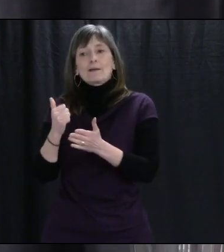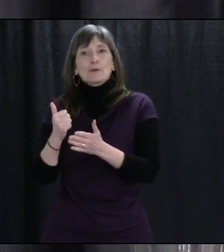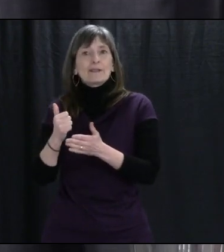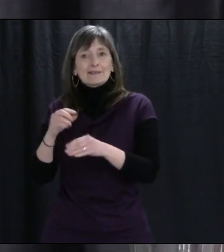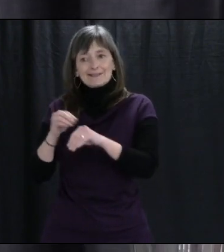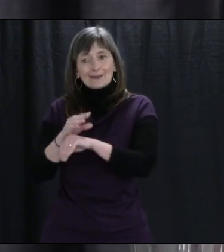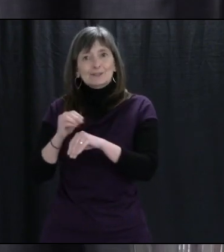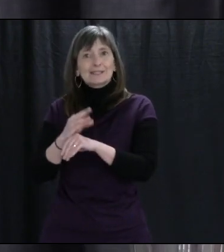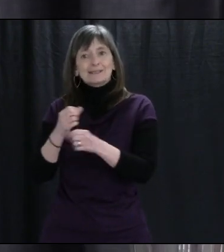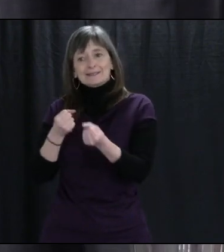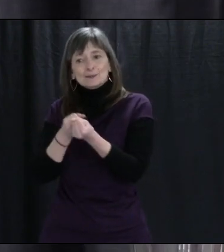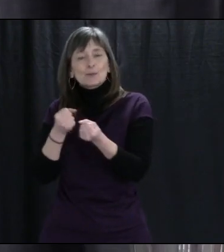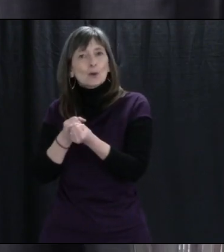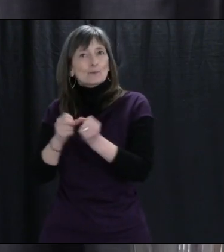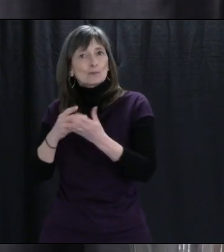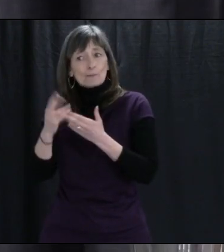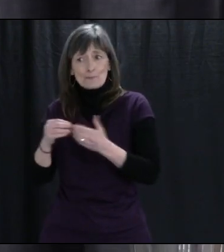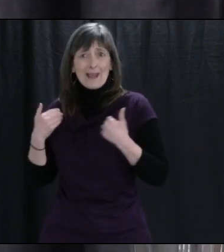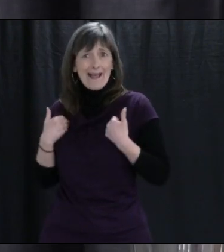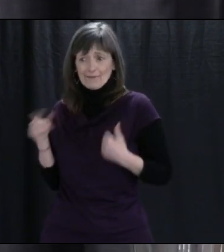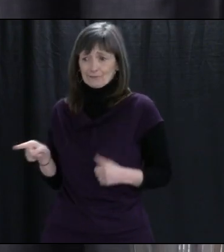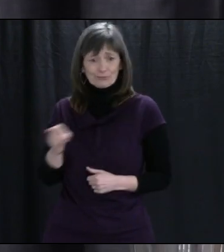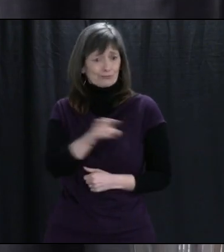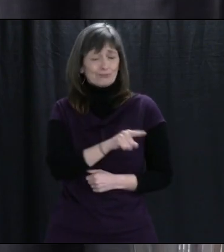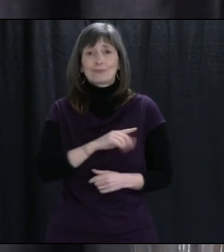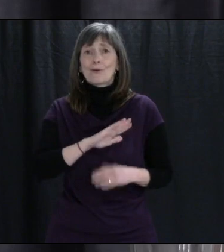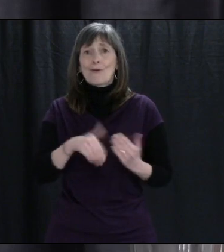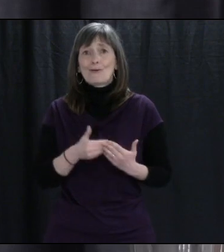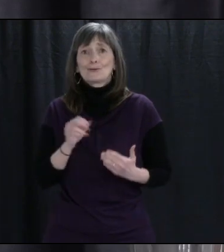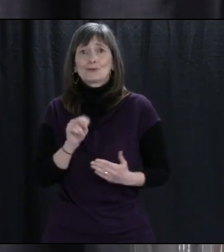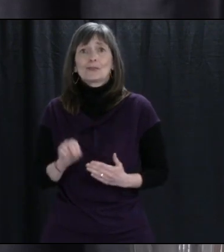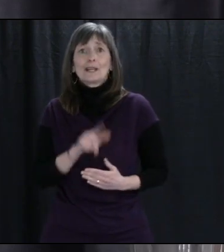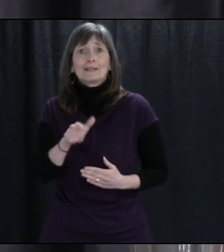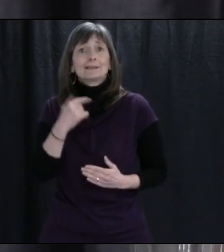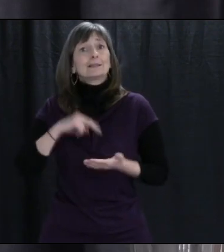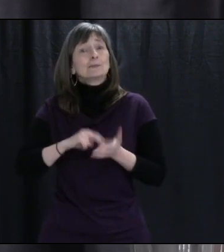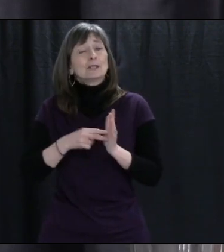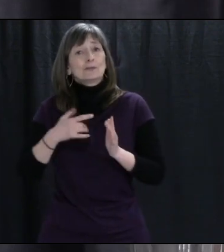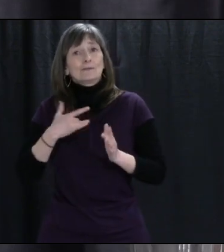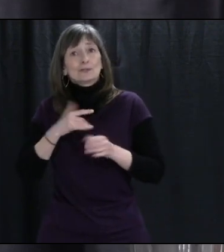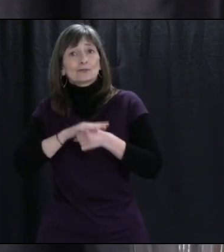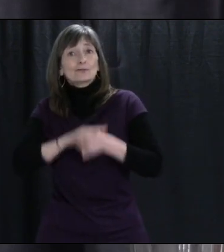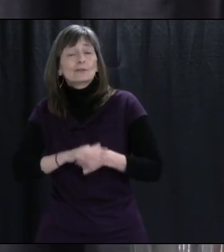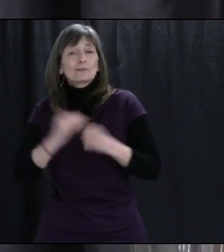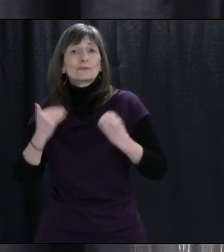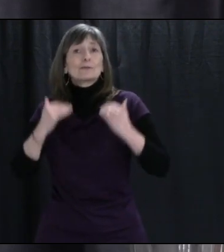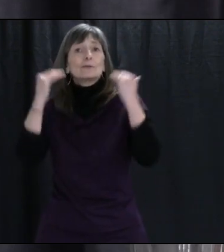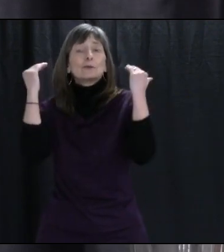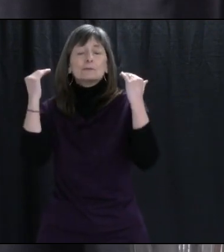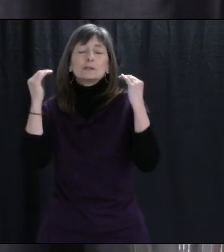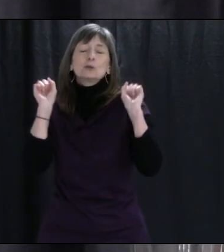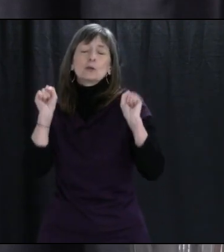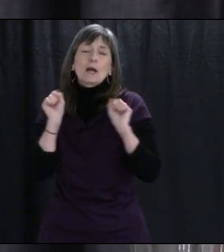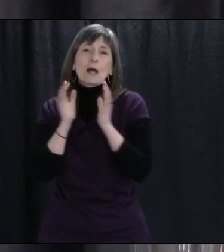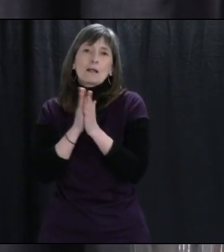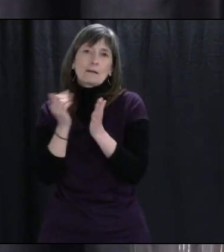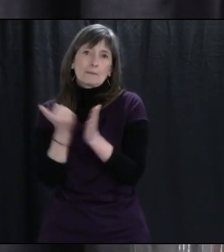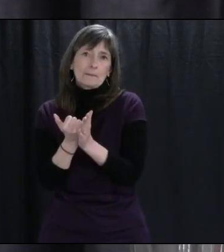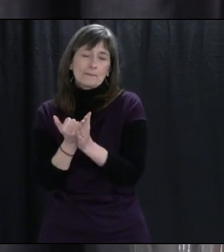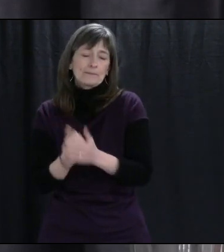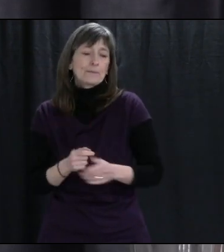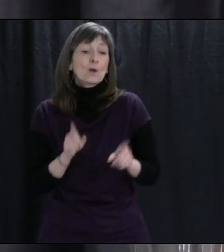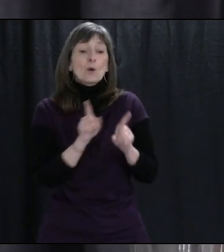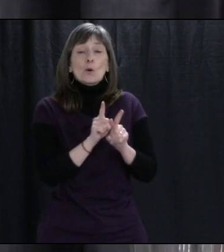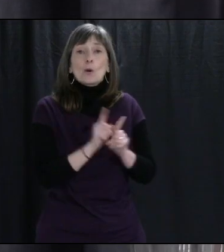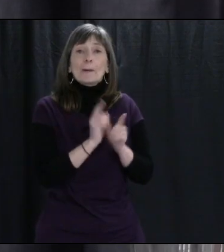feels stressed beyond a certain point that they can cope with to reach out to that. I do know, for example, that the Medical